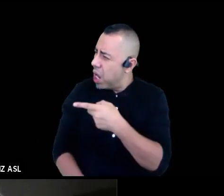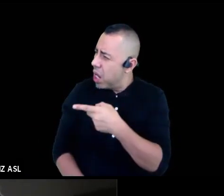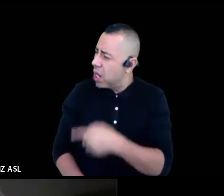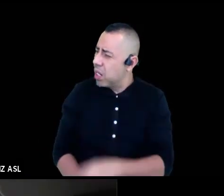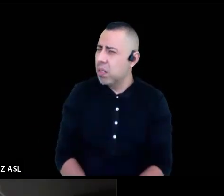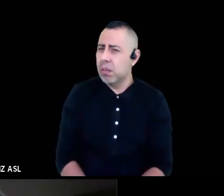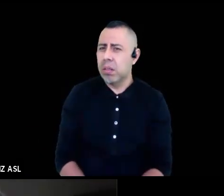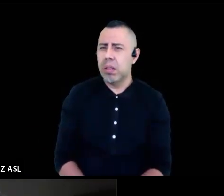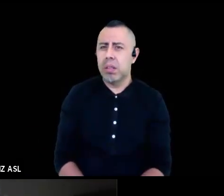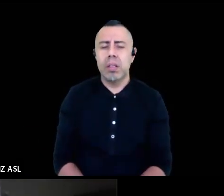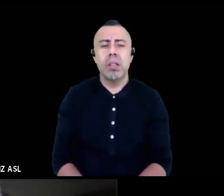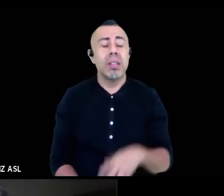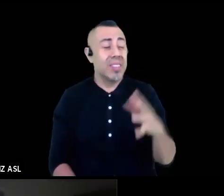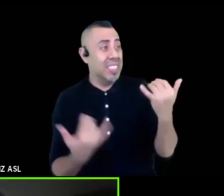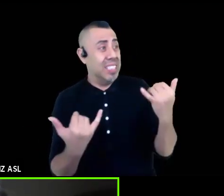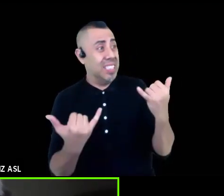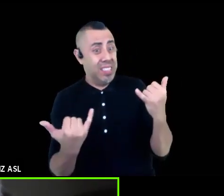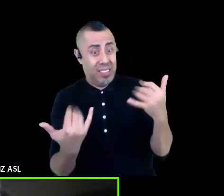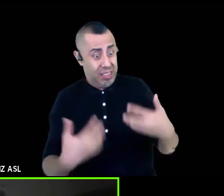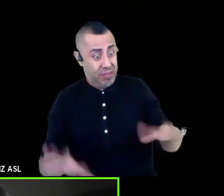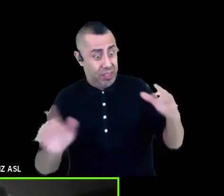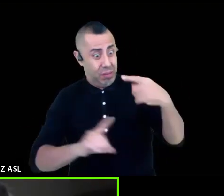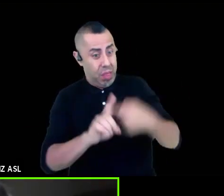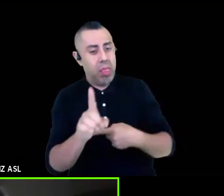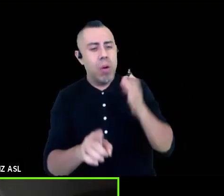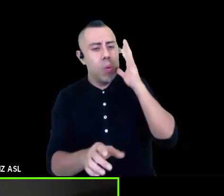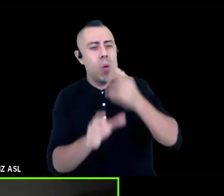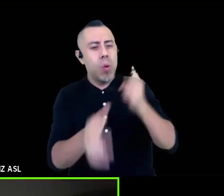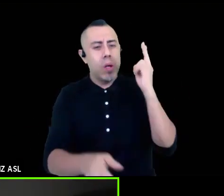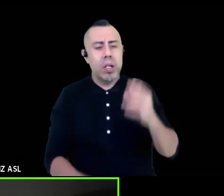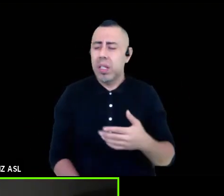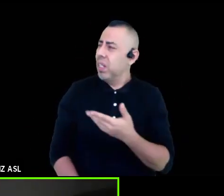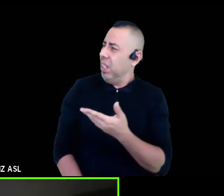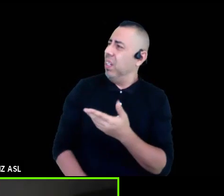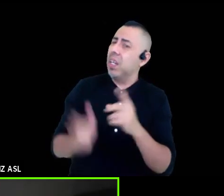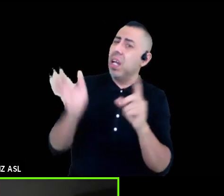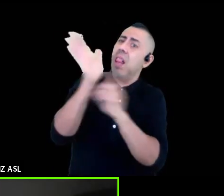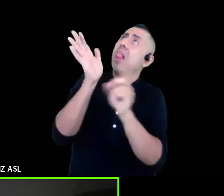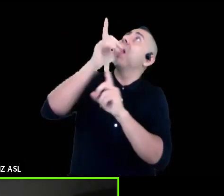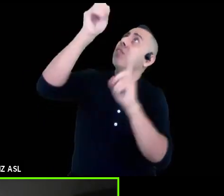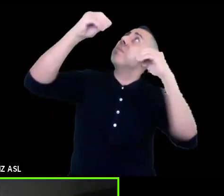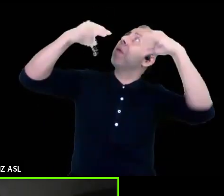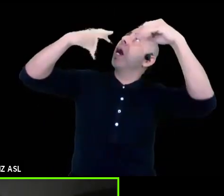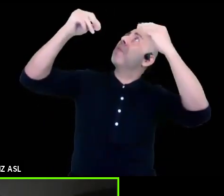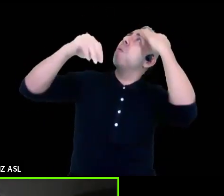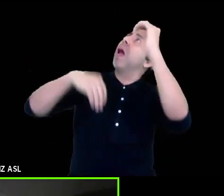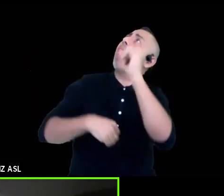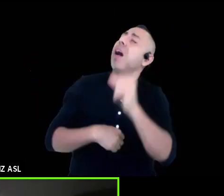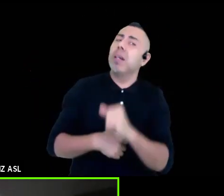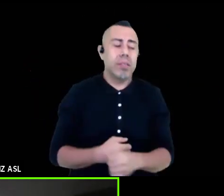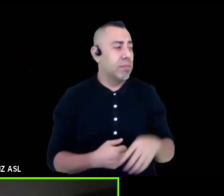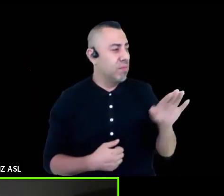I'll quit after this one. Why isn't the smoke detector going off? Broken. That's not